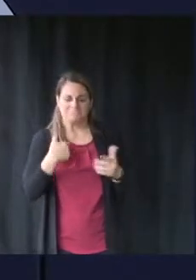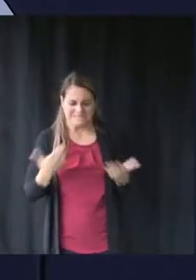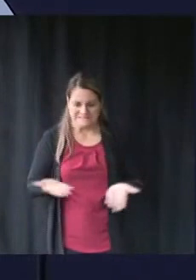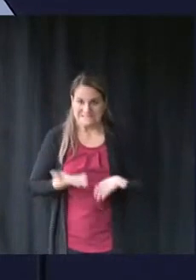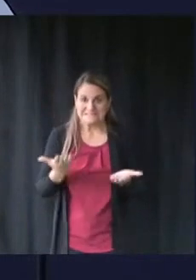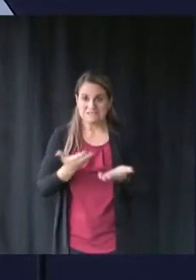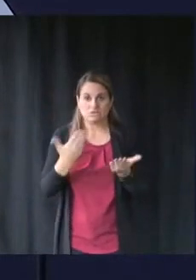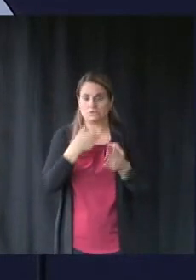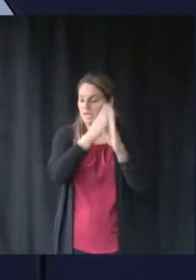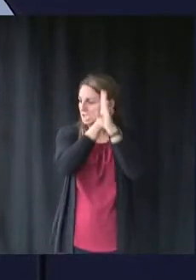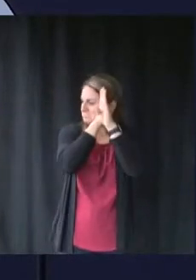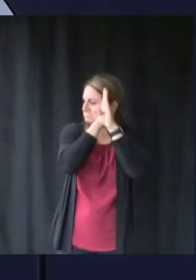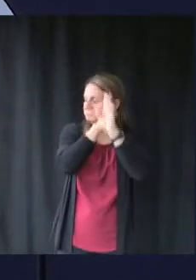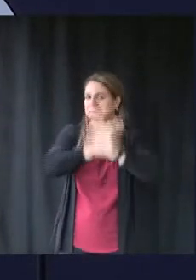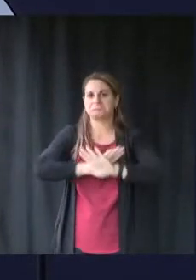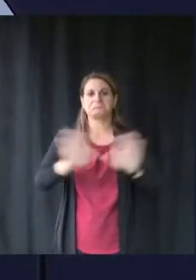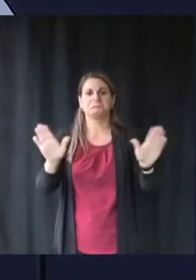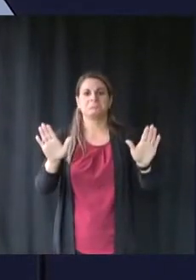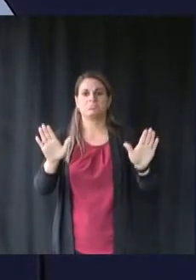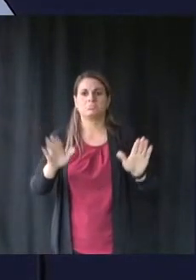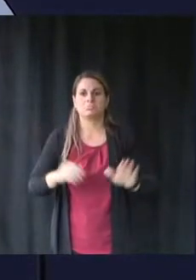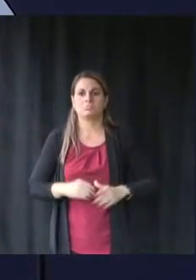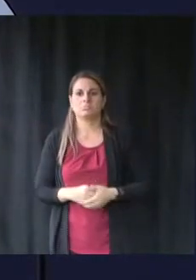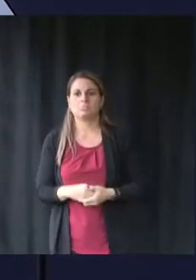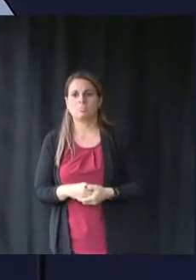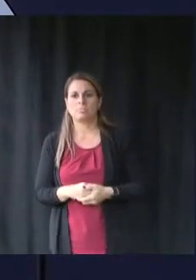what's going on in there.